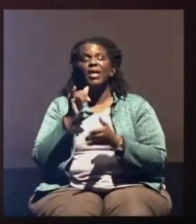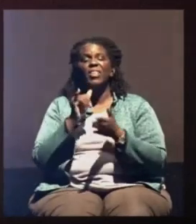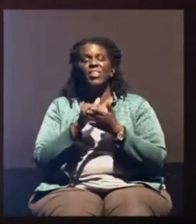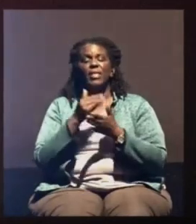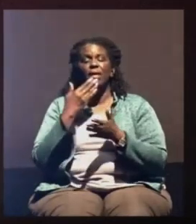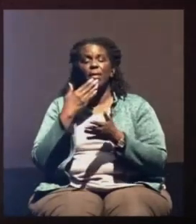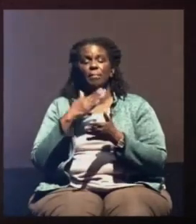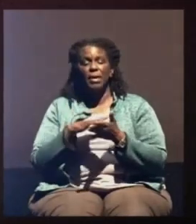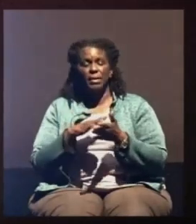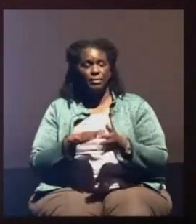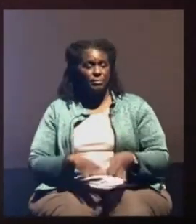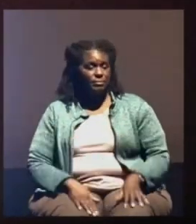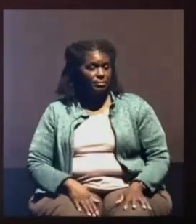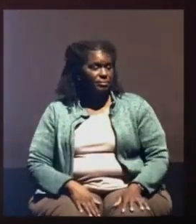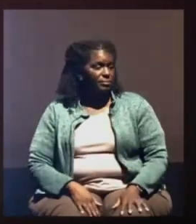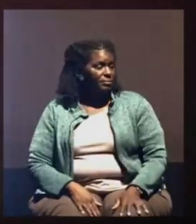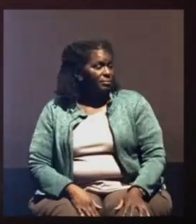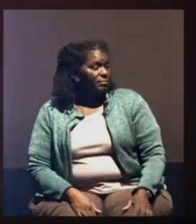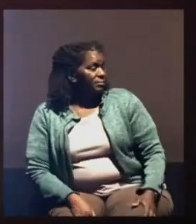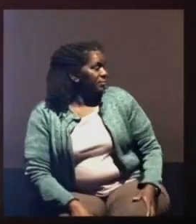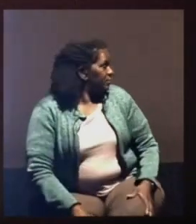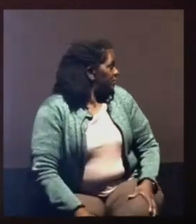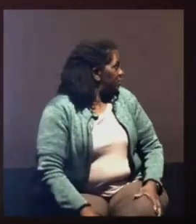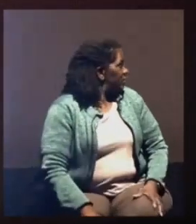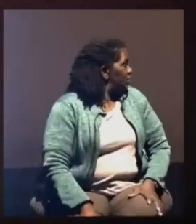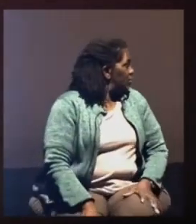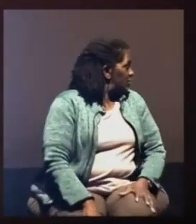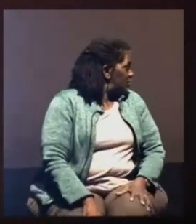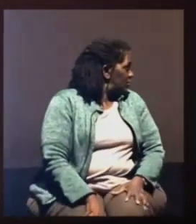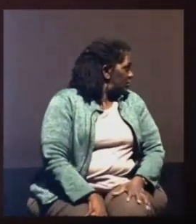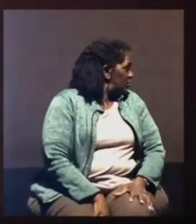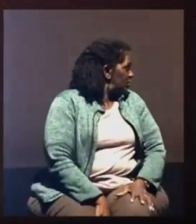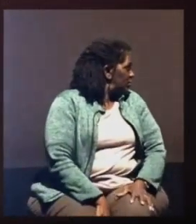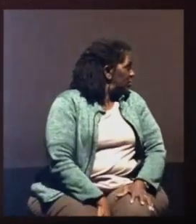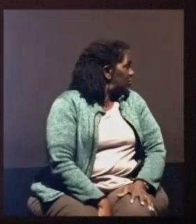grade myself in school. Please welcome fellow Bulldog Gavi Dhariwal.